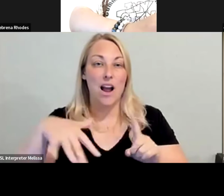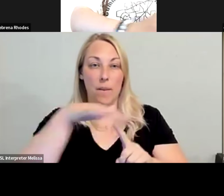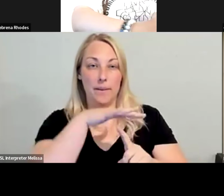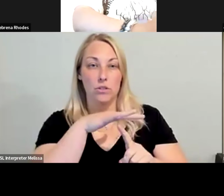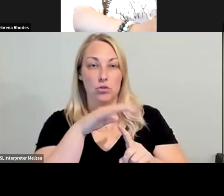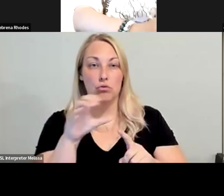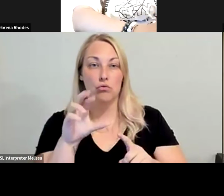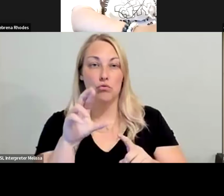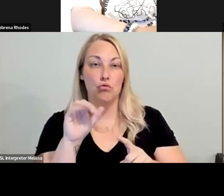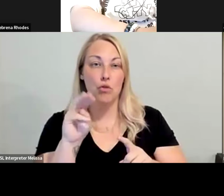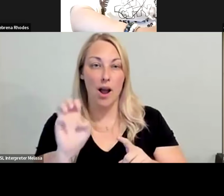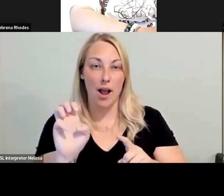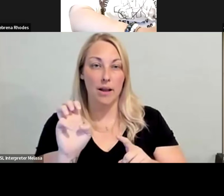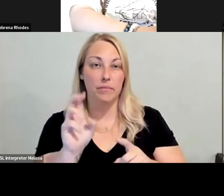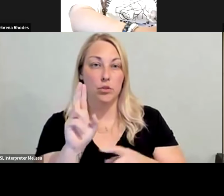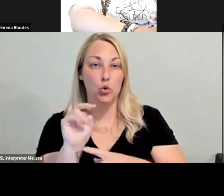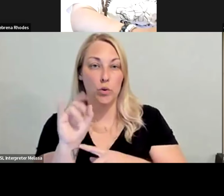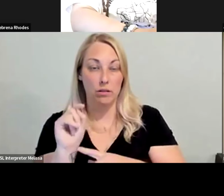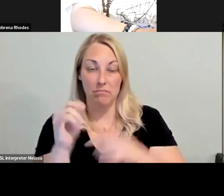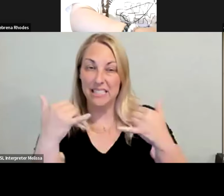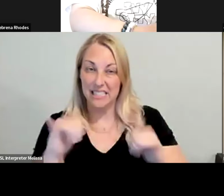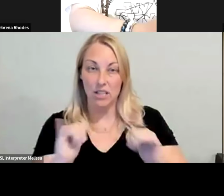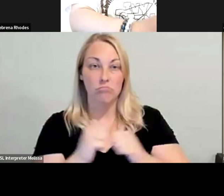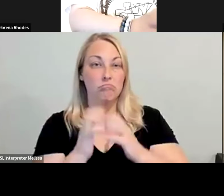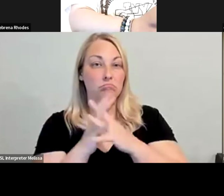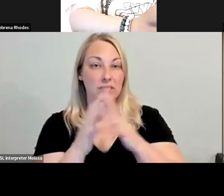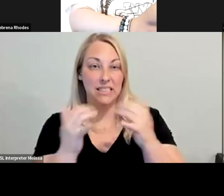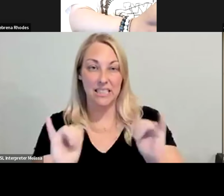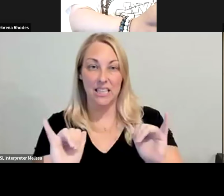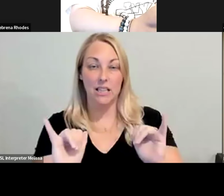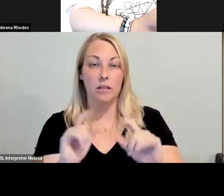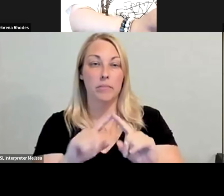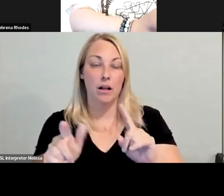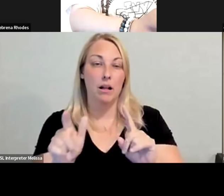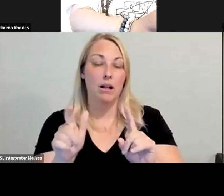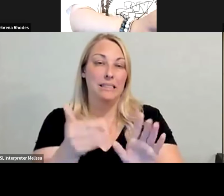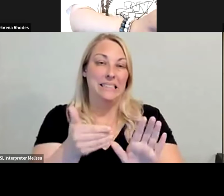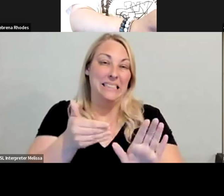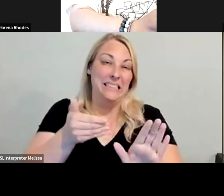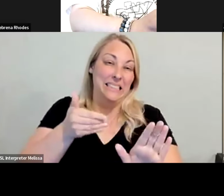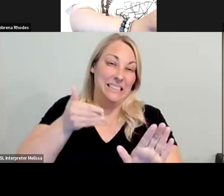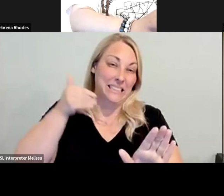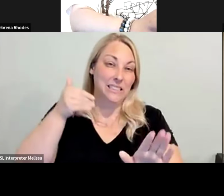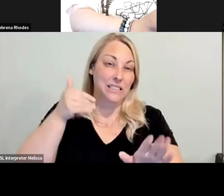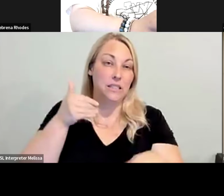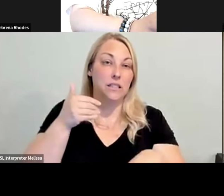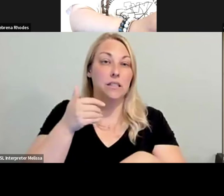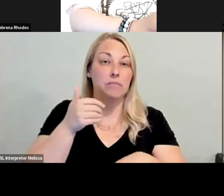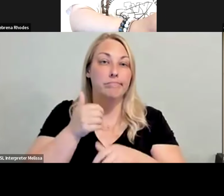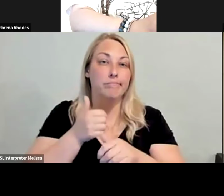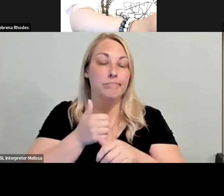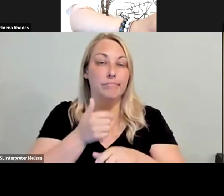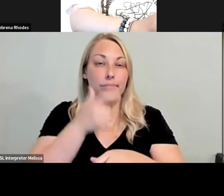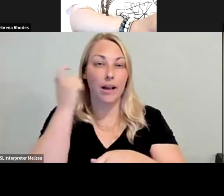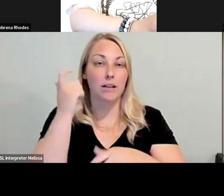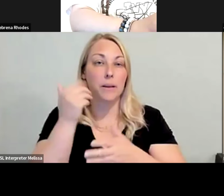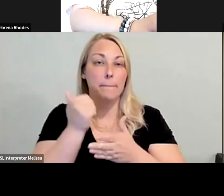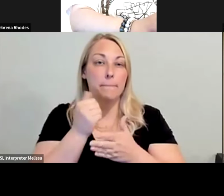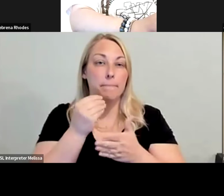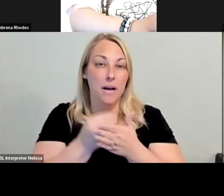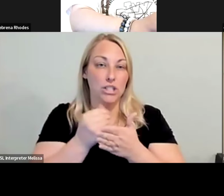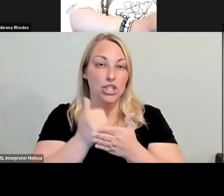environmental crimes unit is still in effect. However, we are backlogged because of the budget deficit. We used to be able to pay a lot of overtime